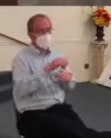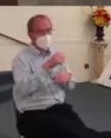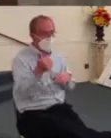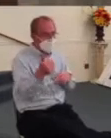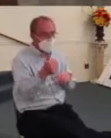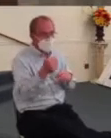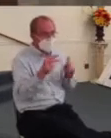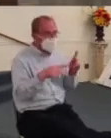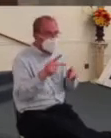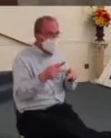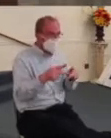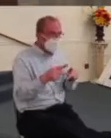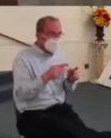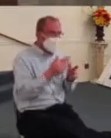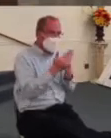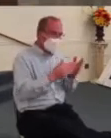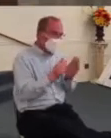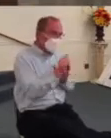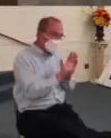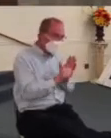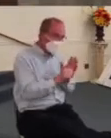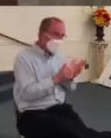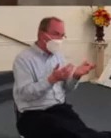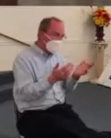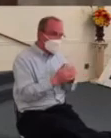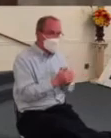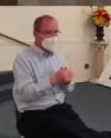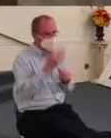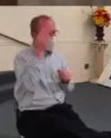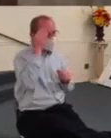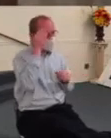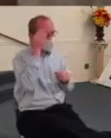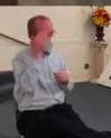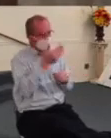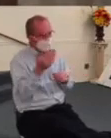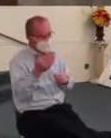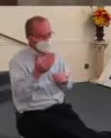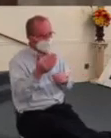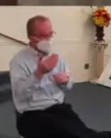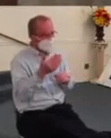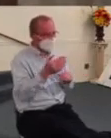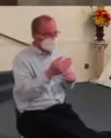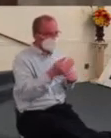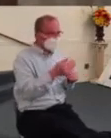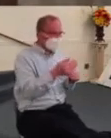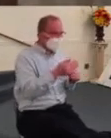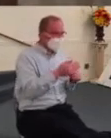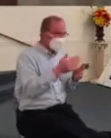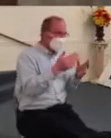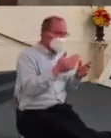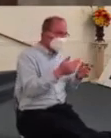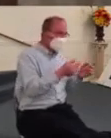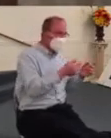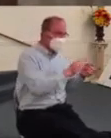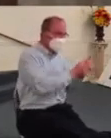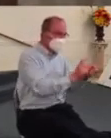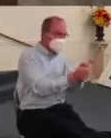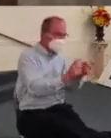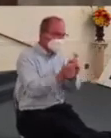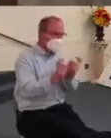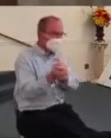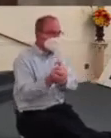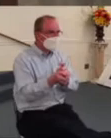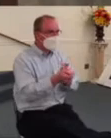apostles. And you know how things kind of move from one to the other? Someone gets a bright idea, and then those around